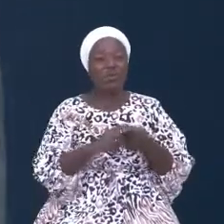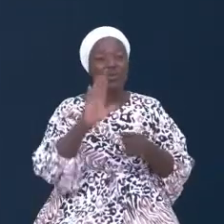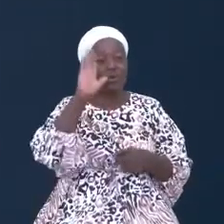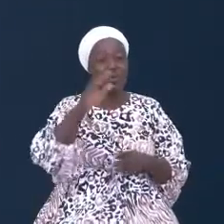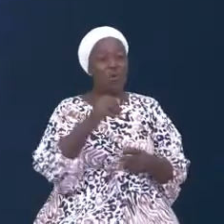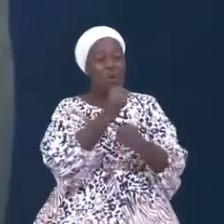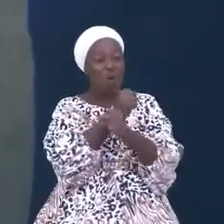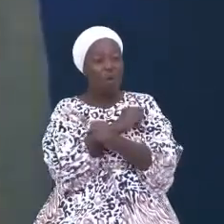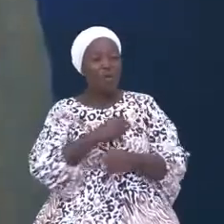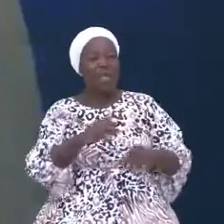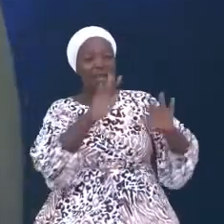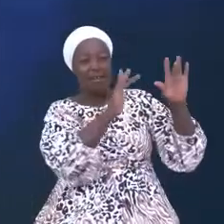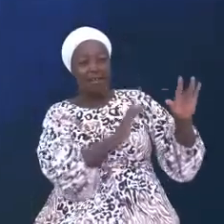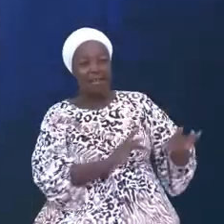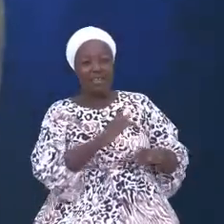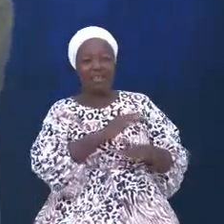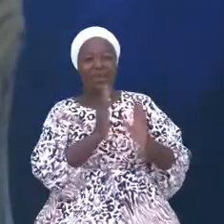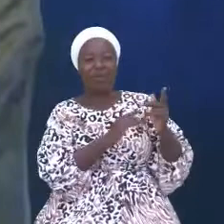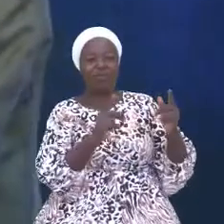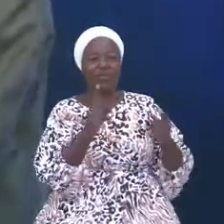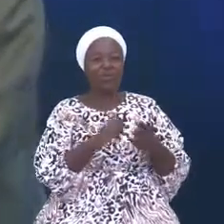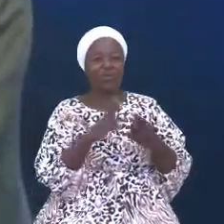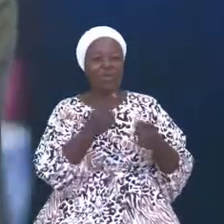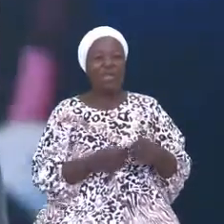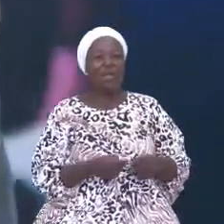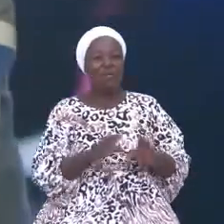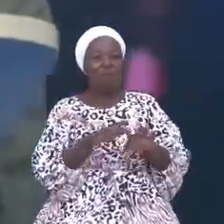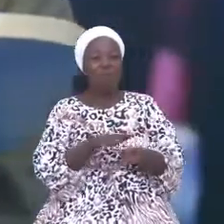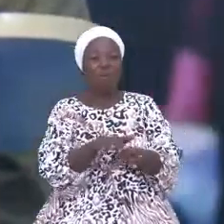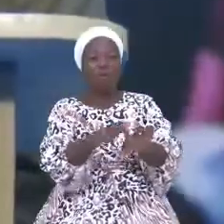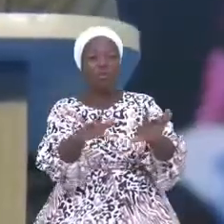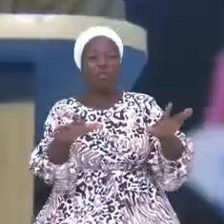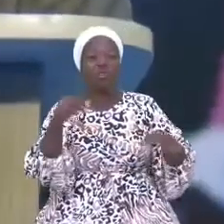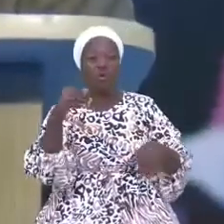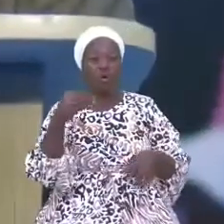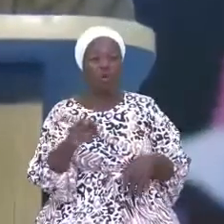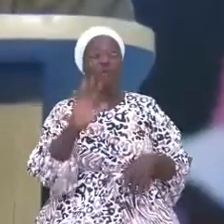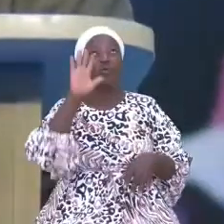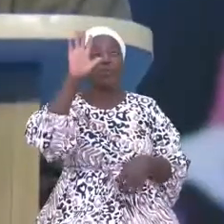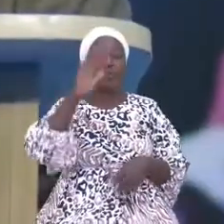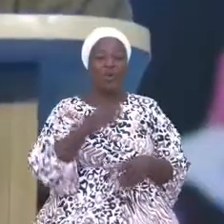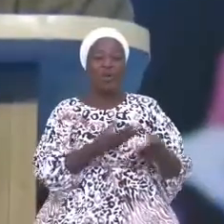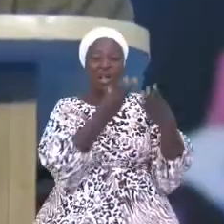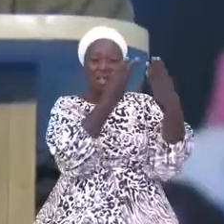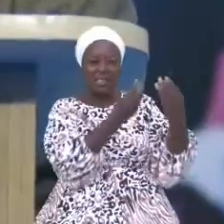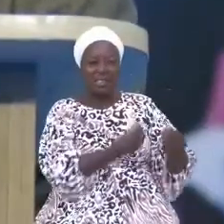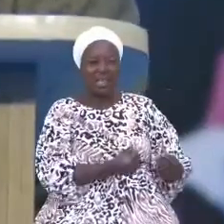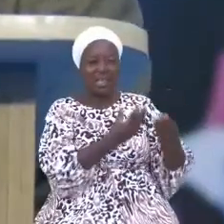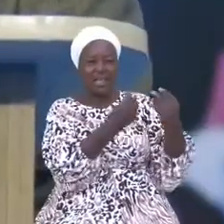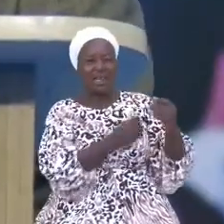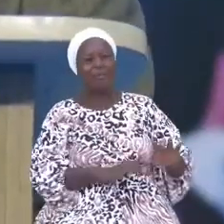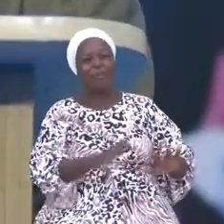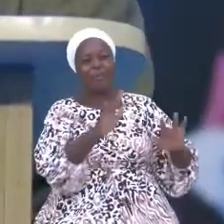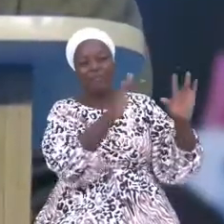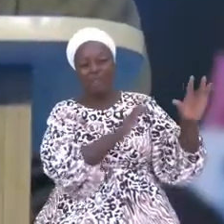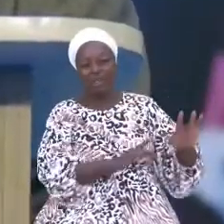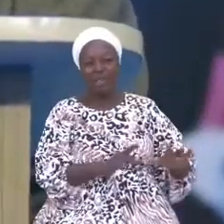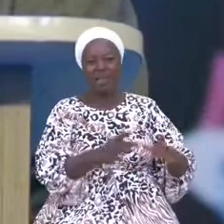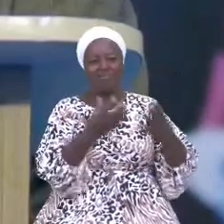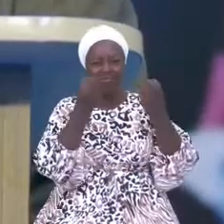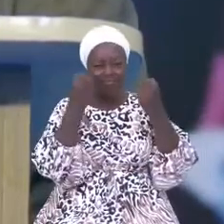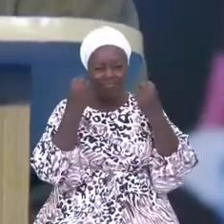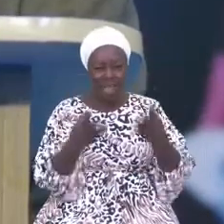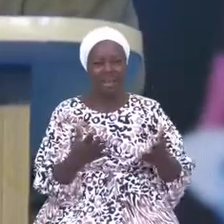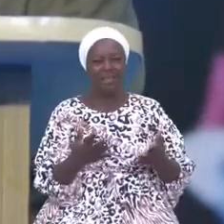loving kindness, according to the multitude of thy tender mercies.